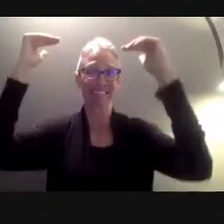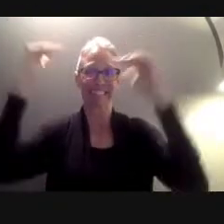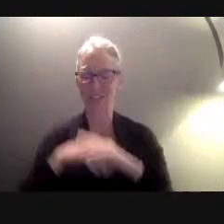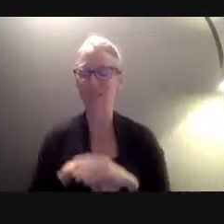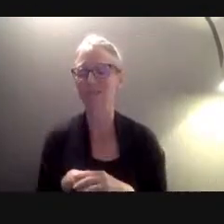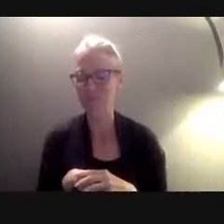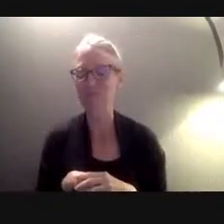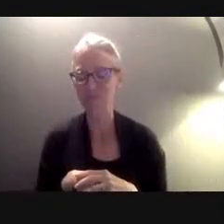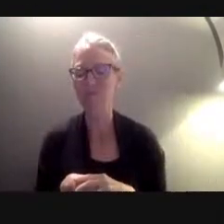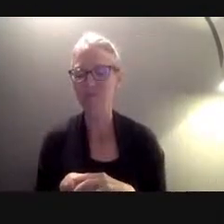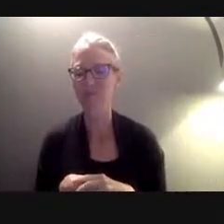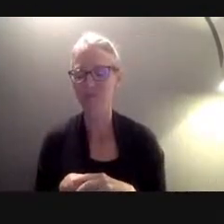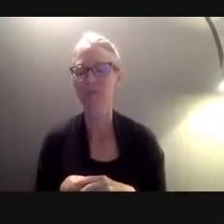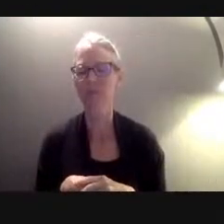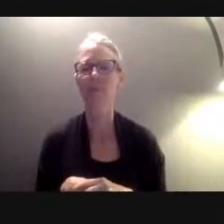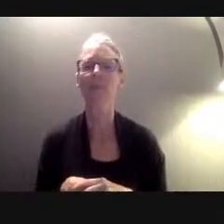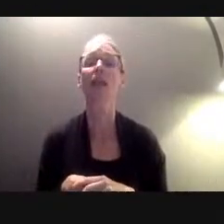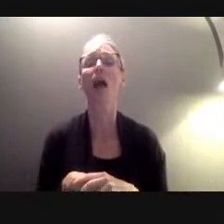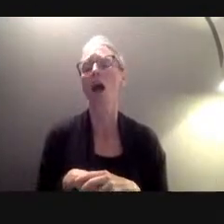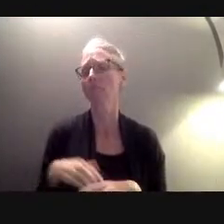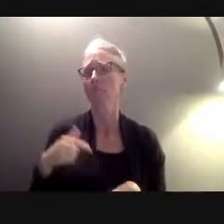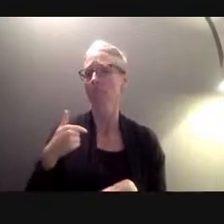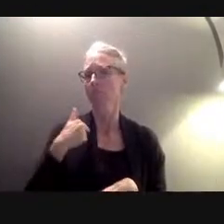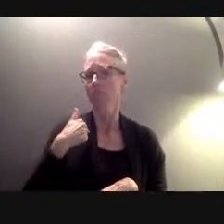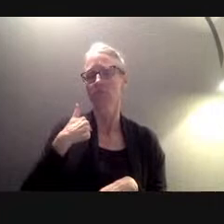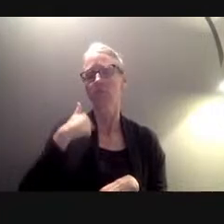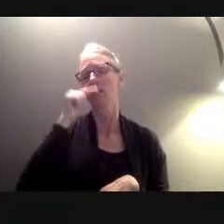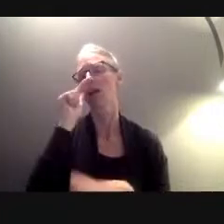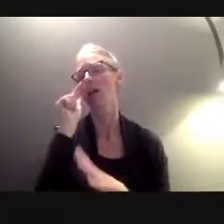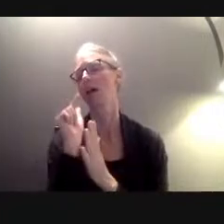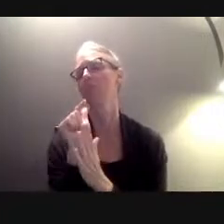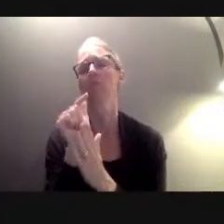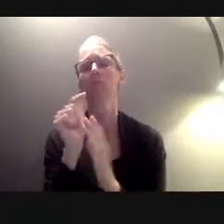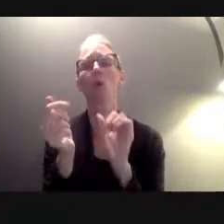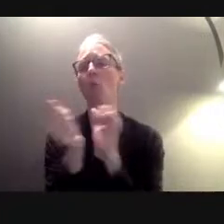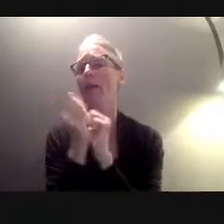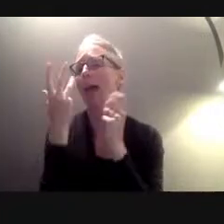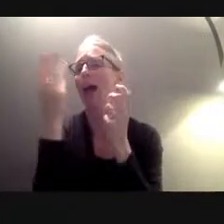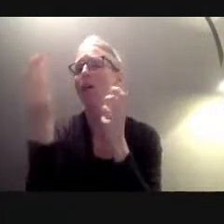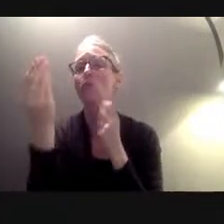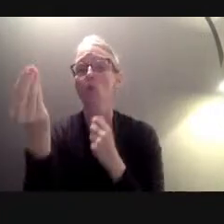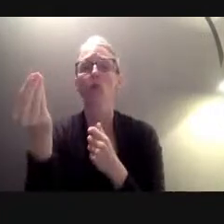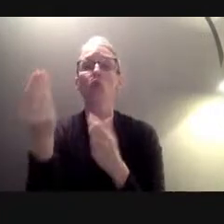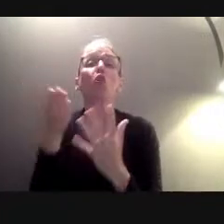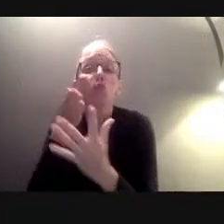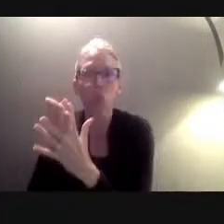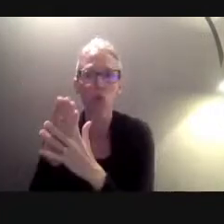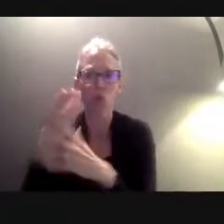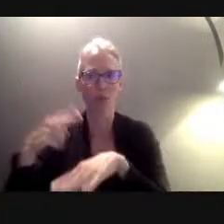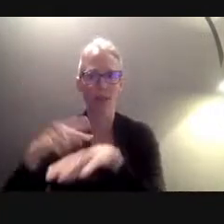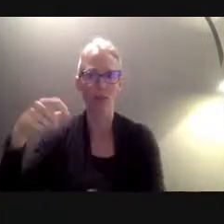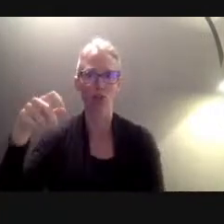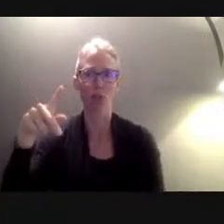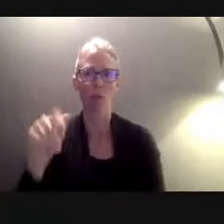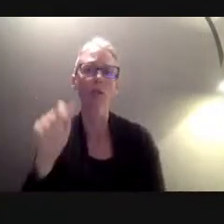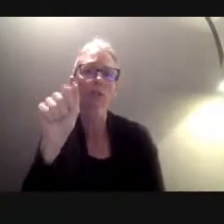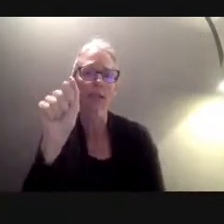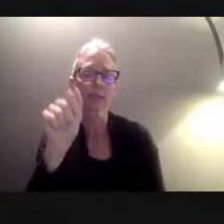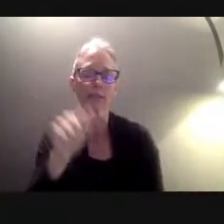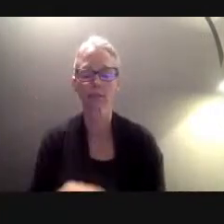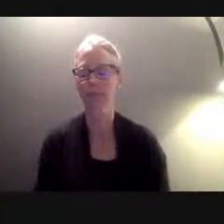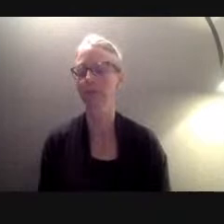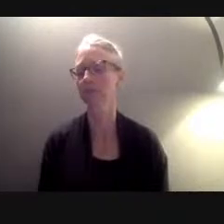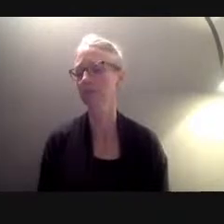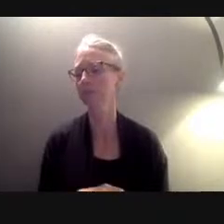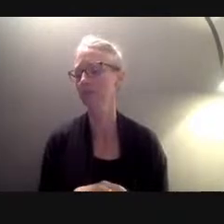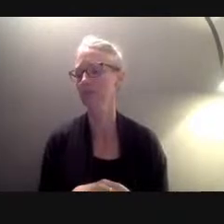I would like to do both, essentially helping because I've noticed when I do go to